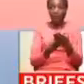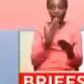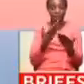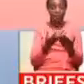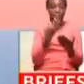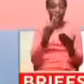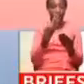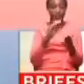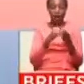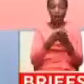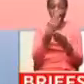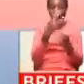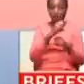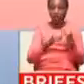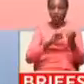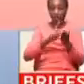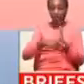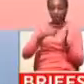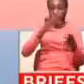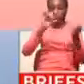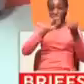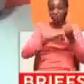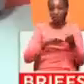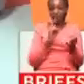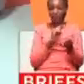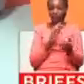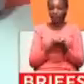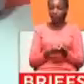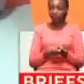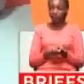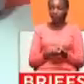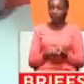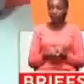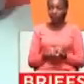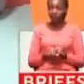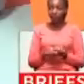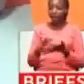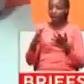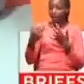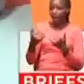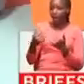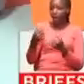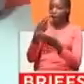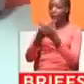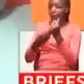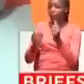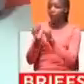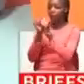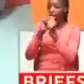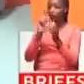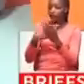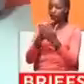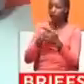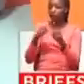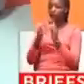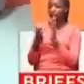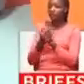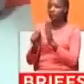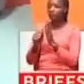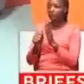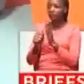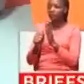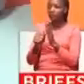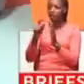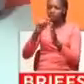3 or 4 years later is when we got married. Yeah. Erica, how does it feel now? I mean, both of you are together. You've gone through the same experience. How does it work for